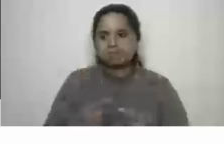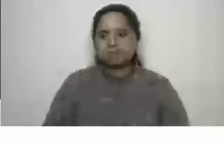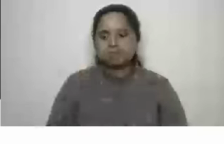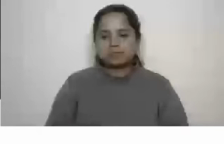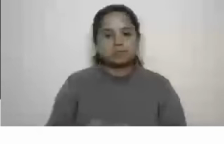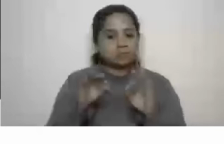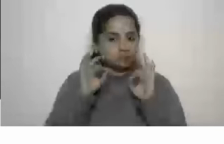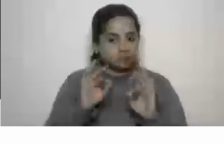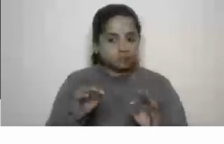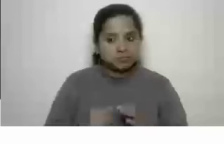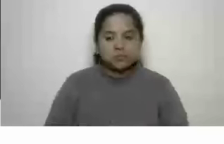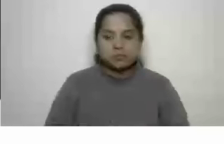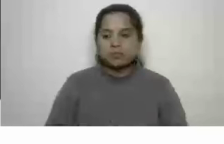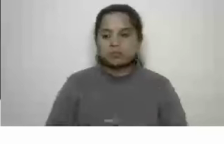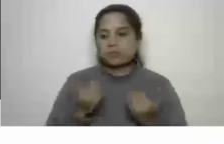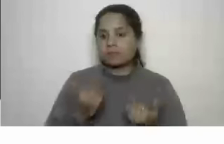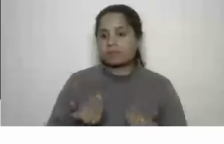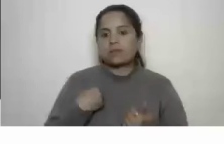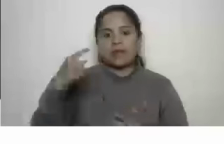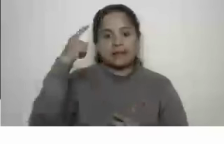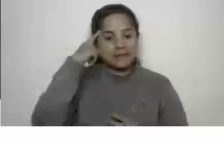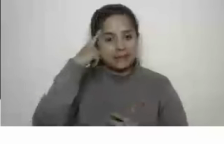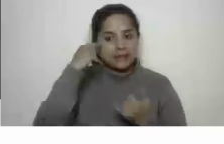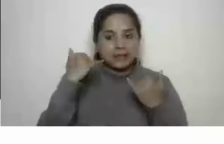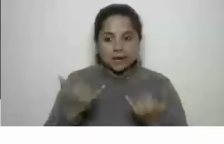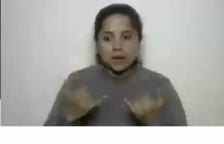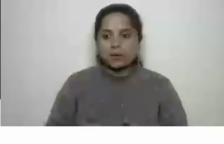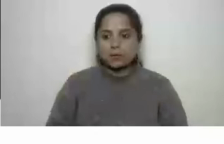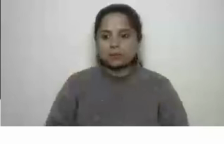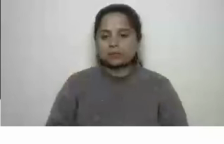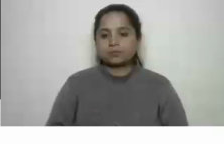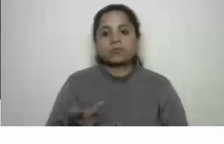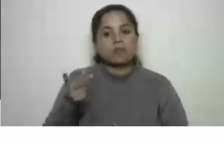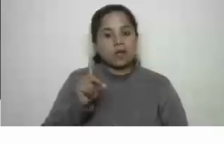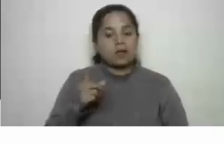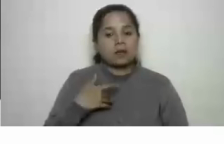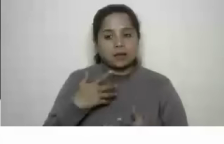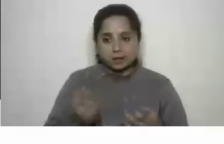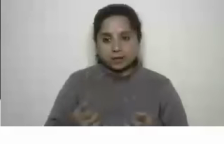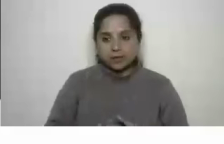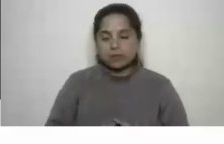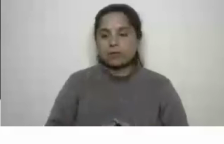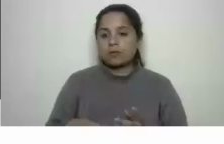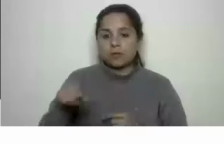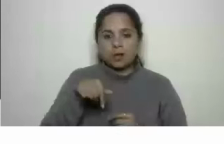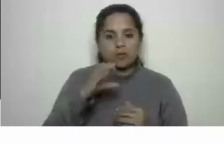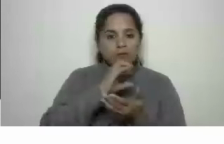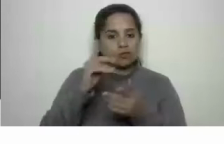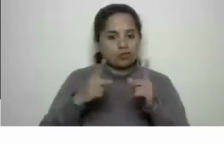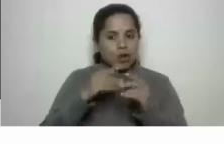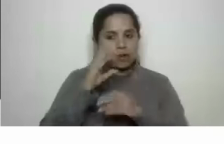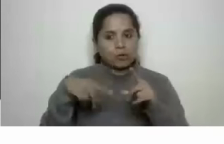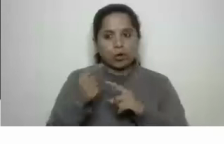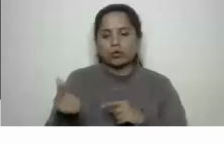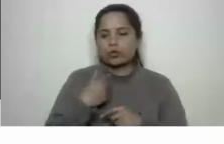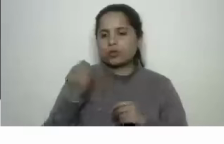Yeah, and on this note, so again, we are using chat box, so I have shared a